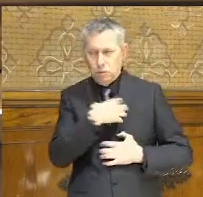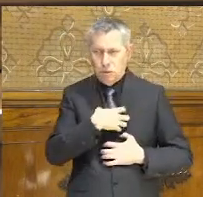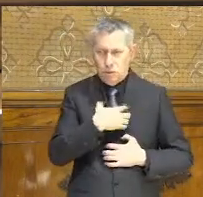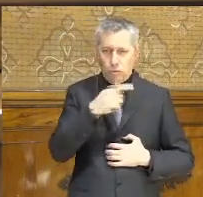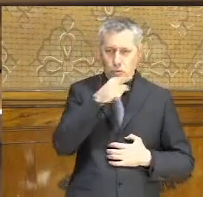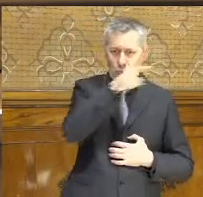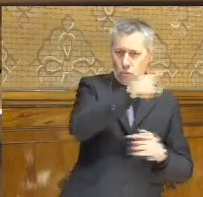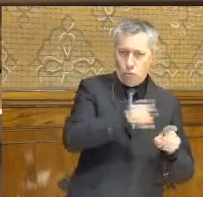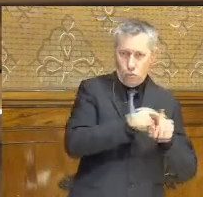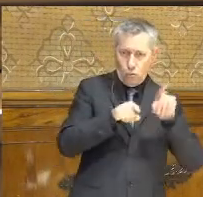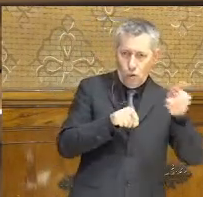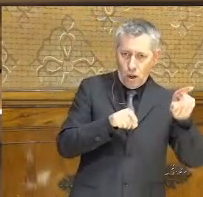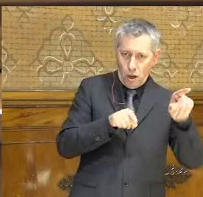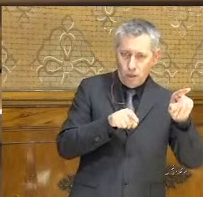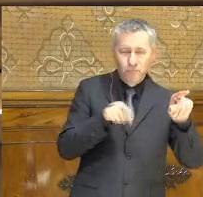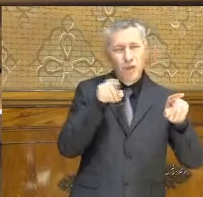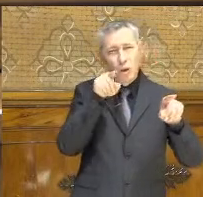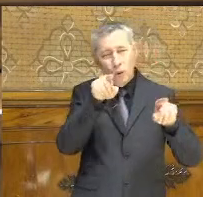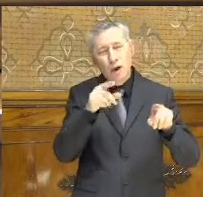strongly put